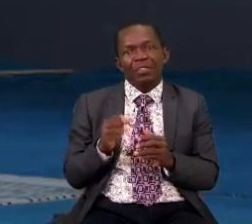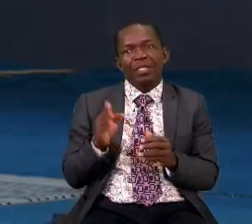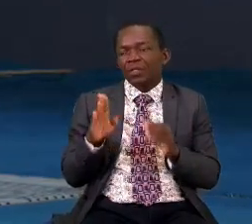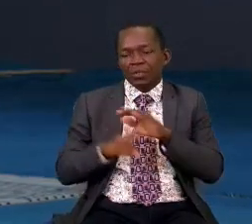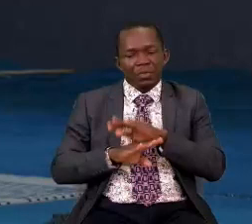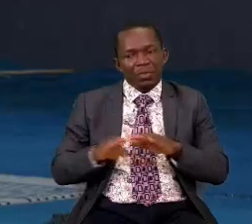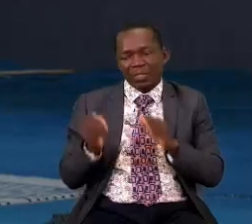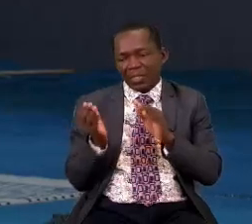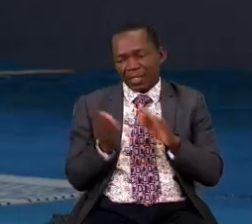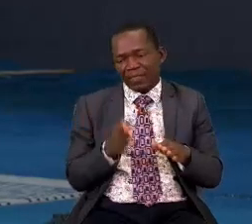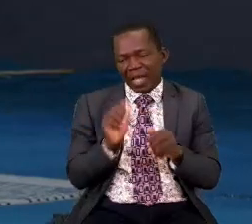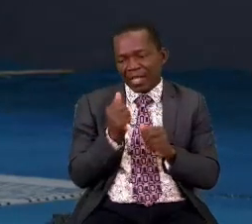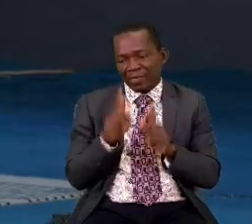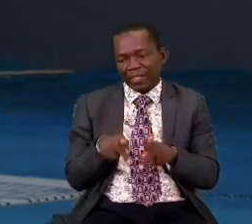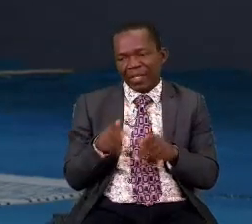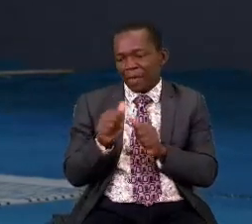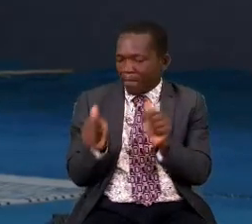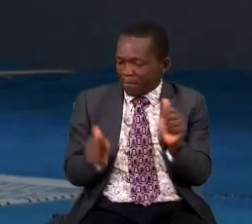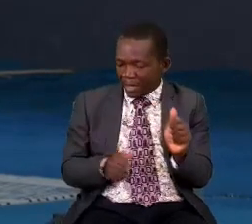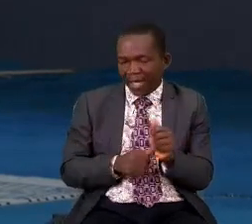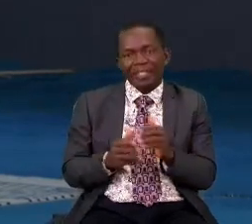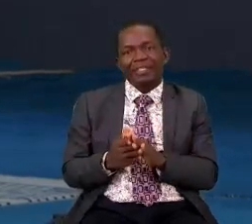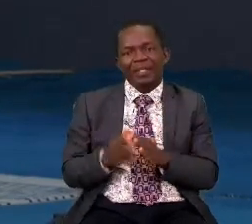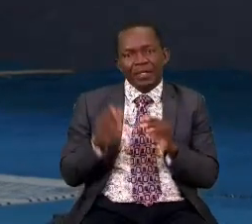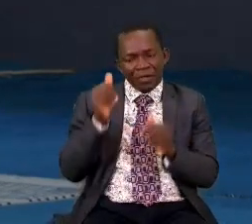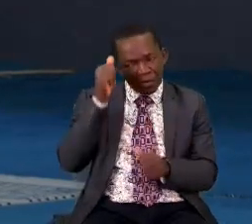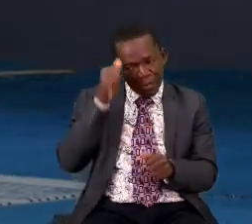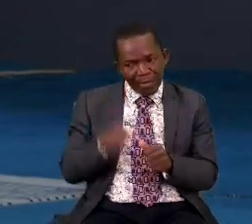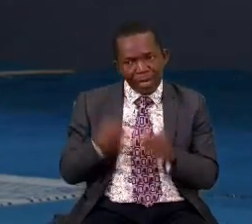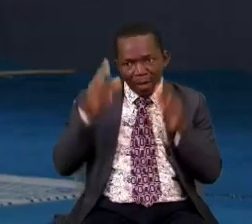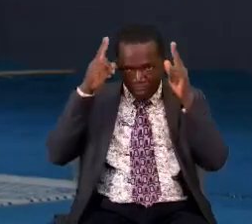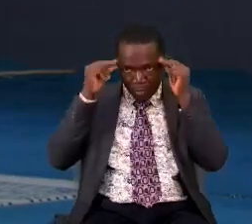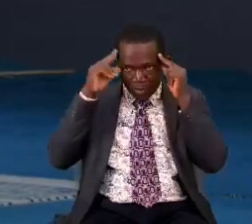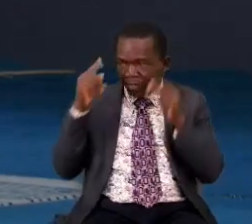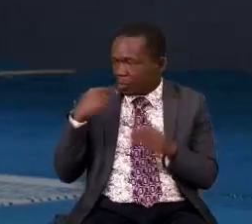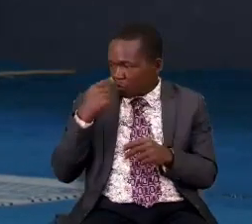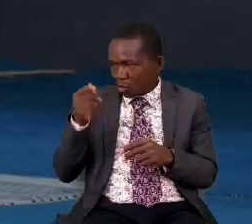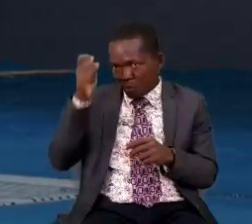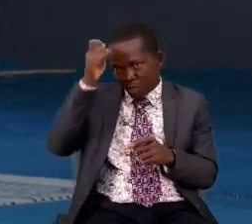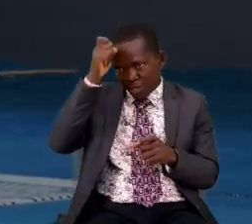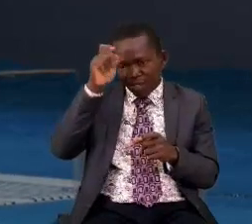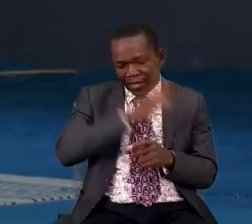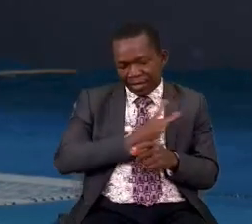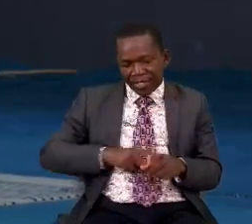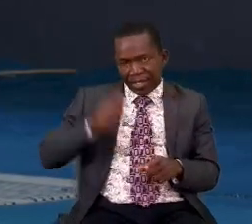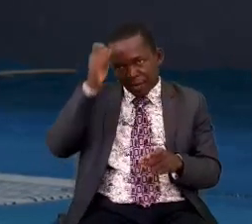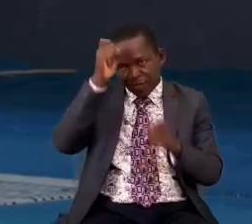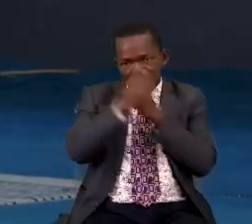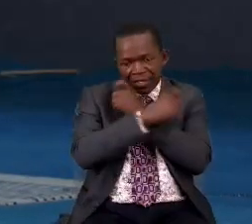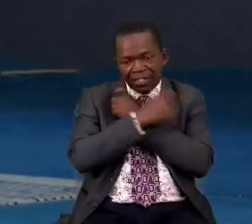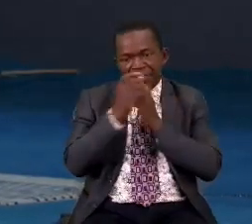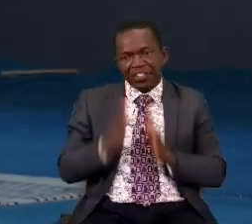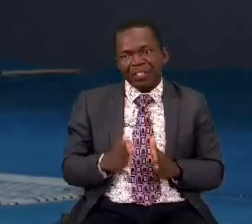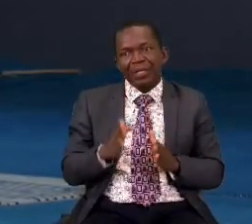will be led behind or all these people the children take them along in the ministry that you